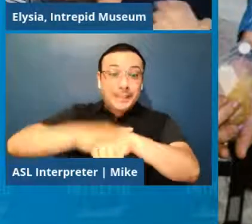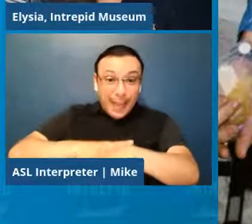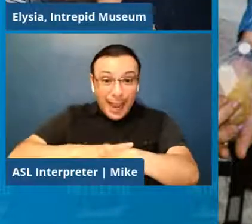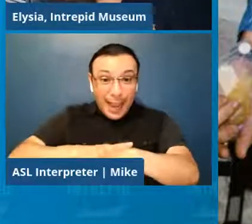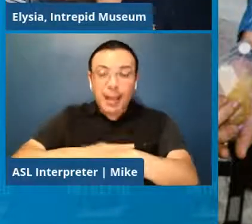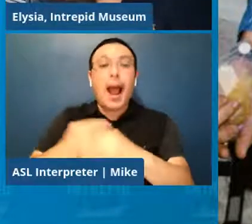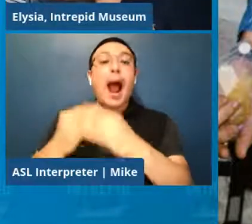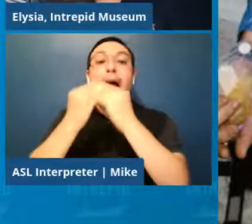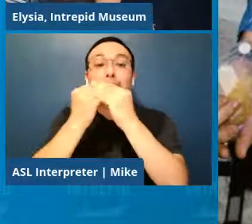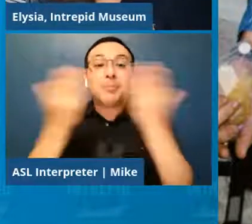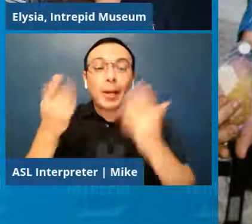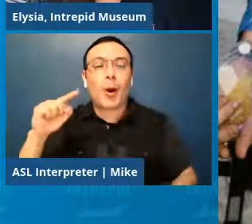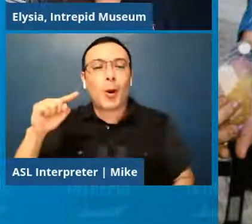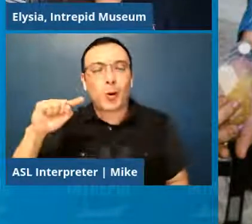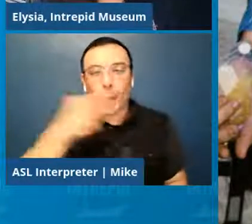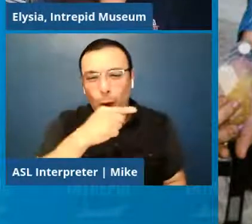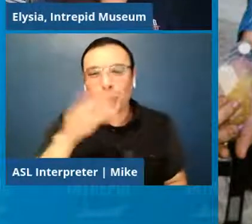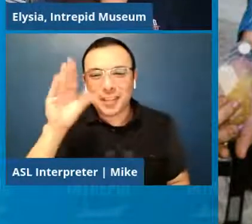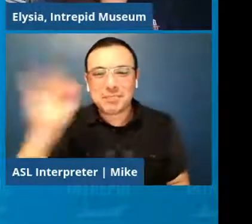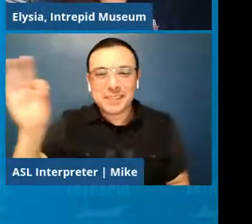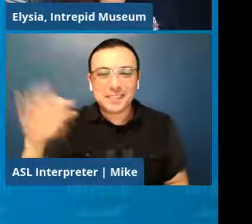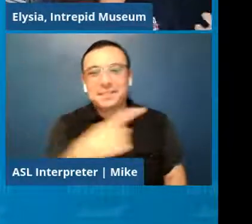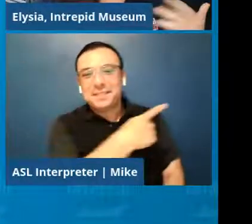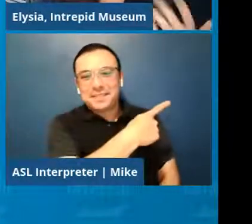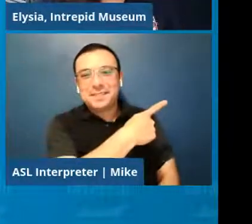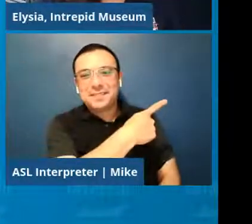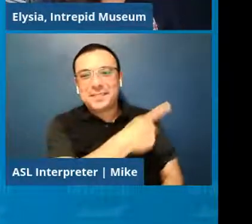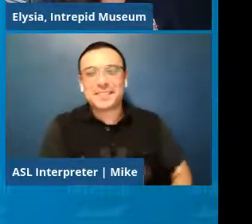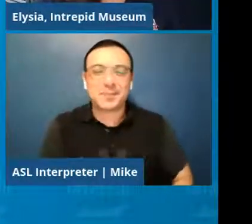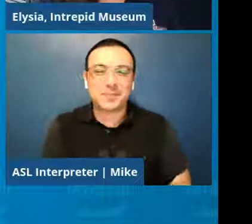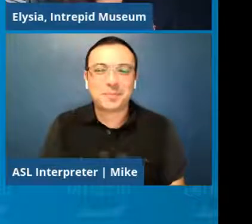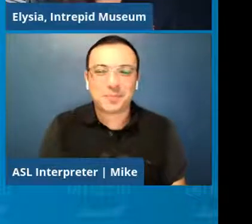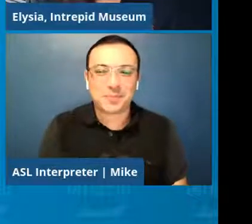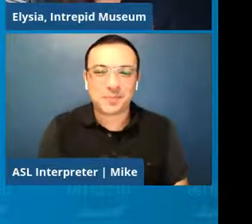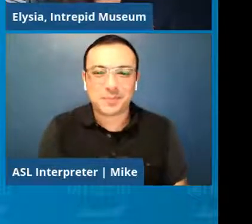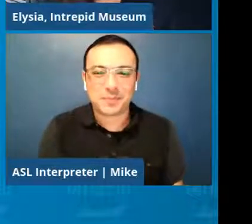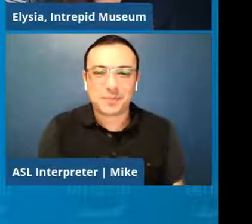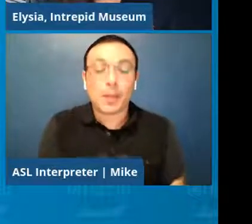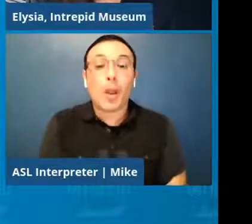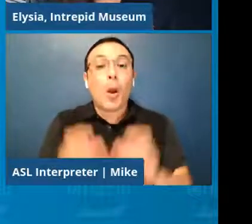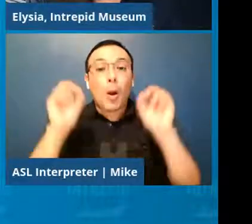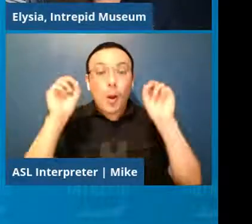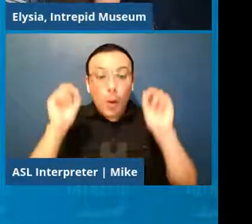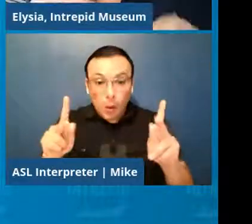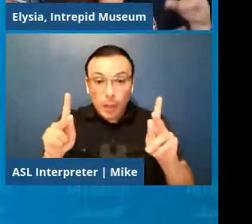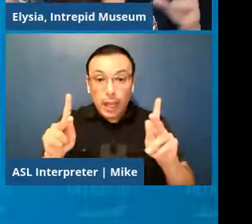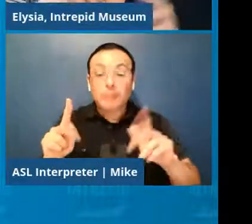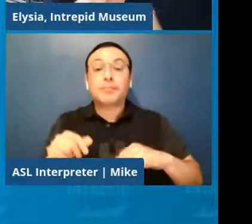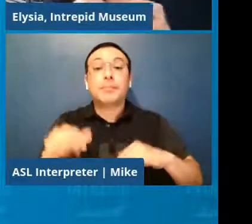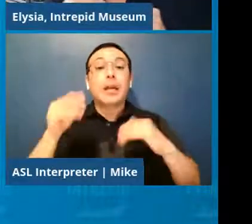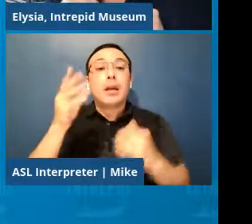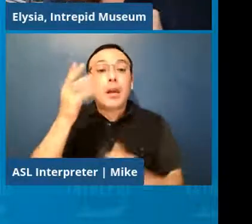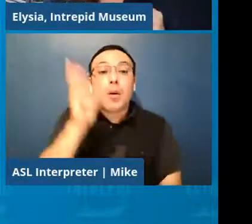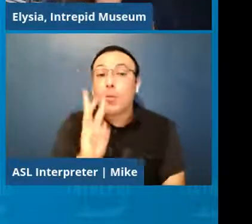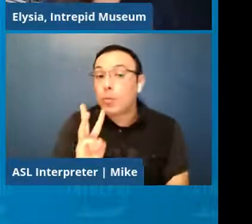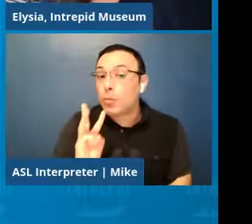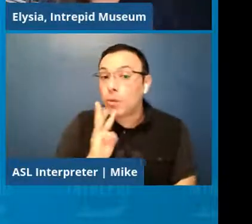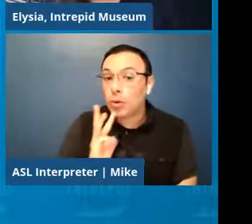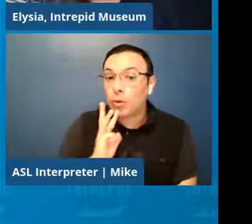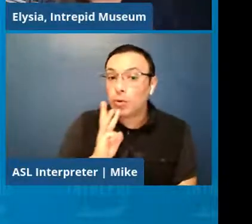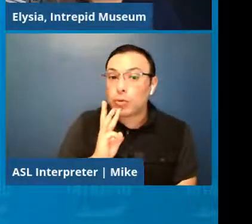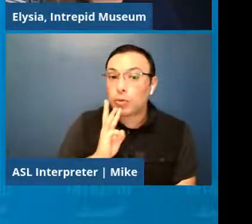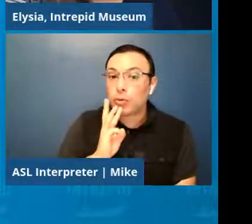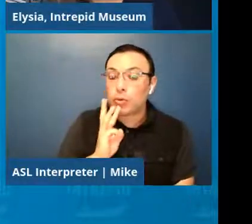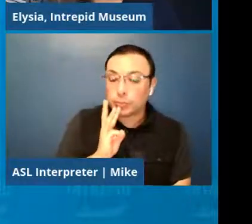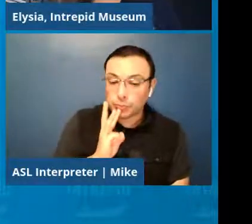Gemini, water was actually produced on board as a byproduct of fuel cell operation. And it could be injected with this little hose